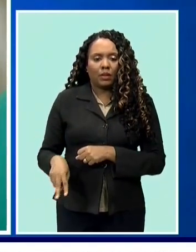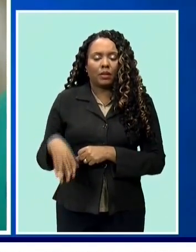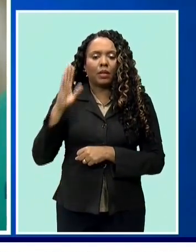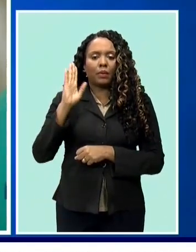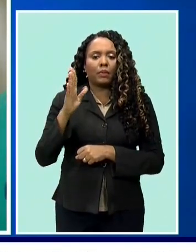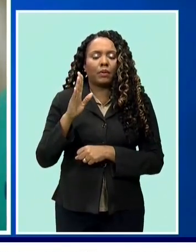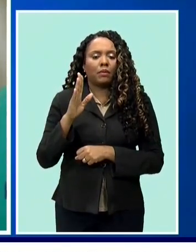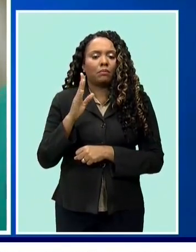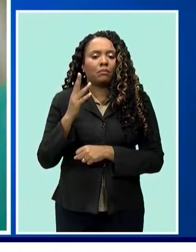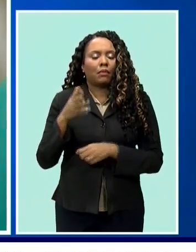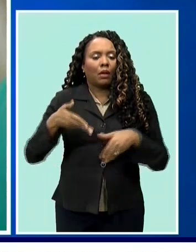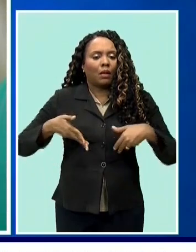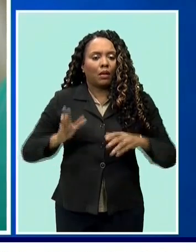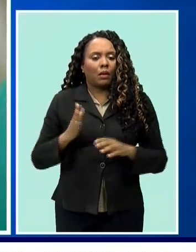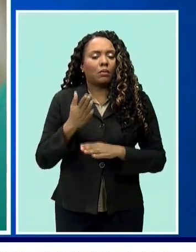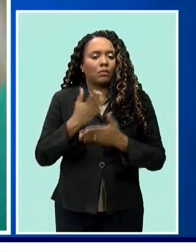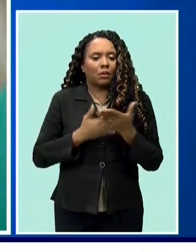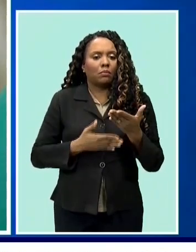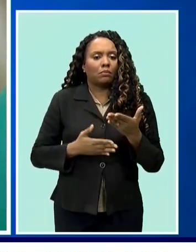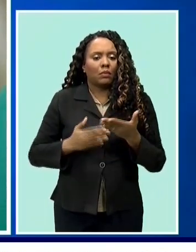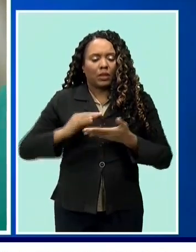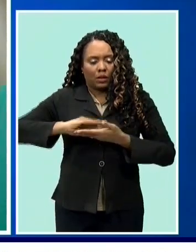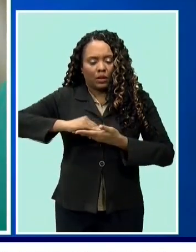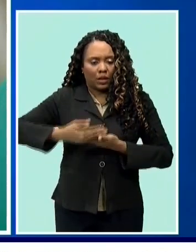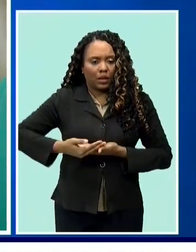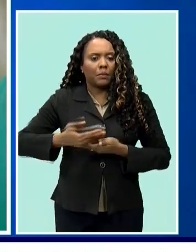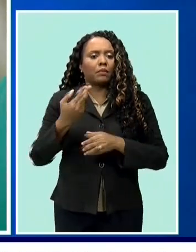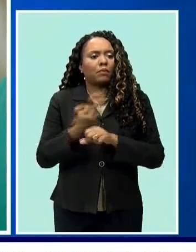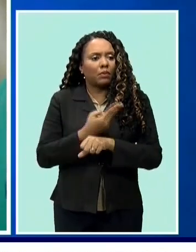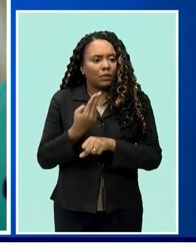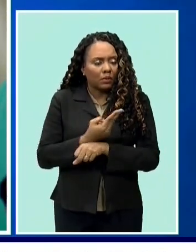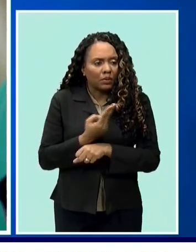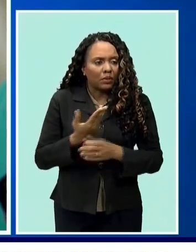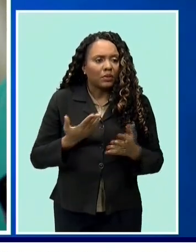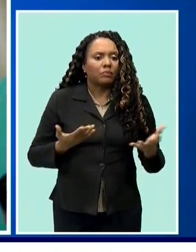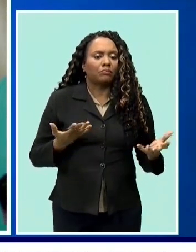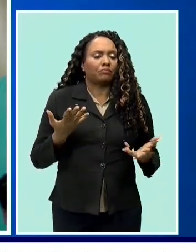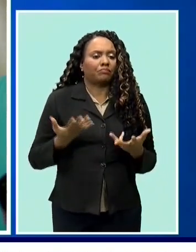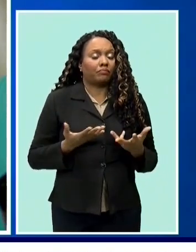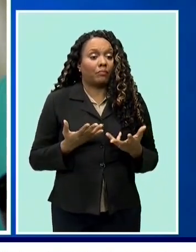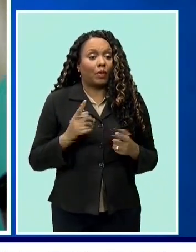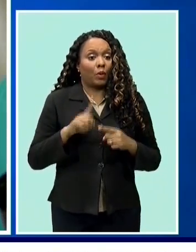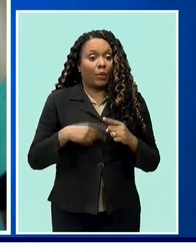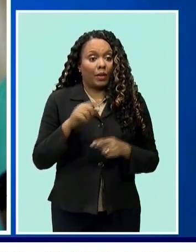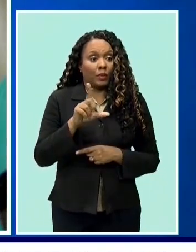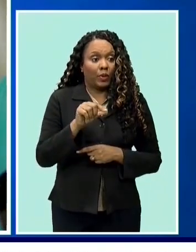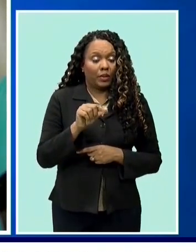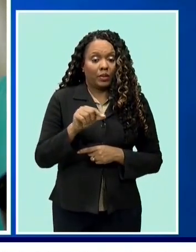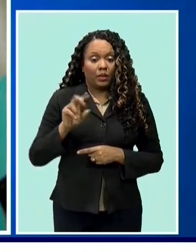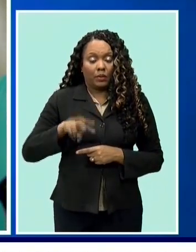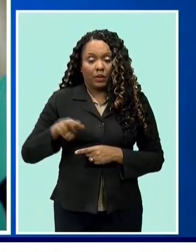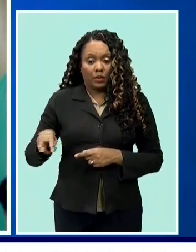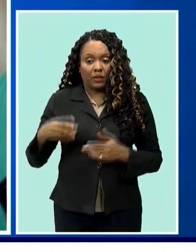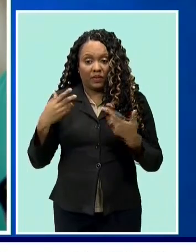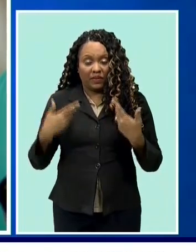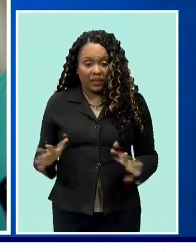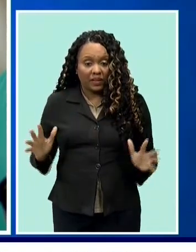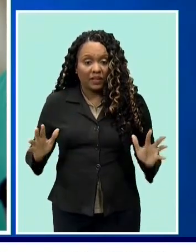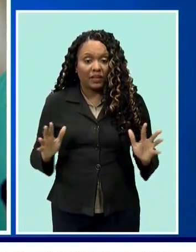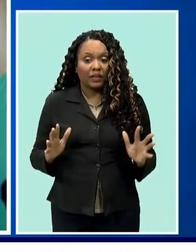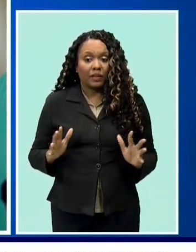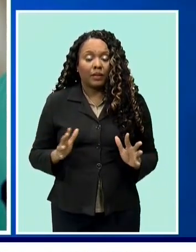and obviously this is in the U.S. to allow these PFA containers to be used, and that after that point, if the world has gotten to a